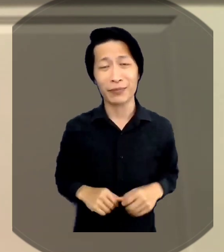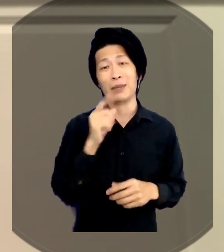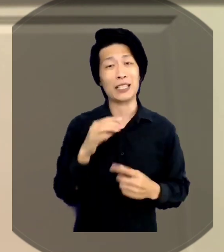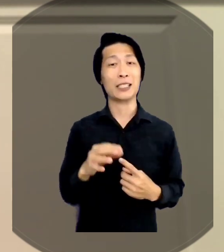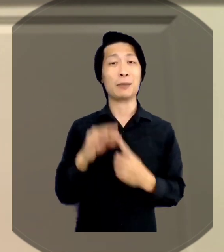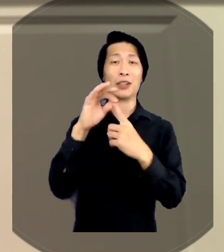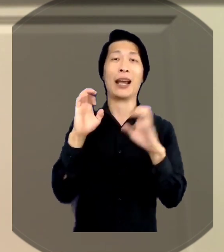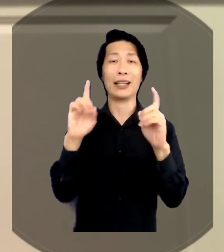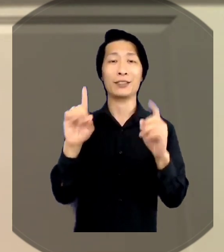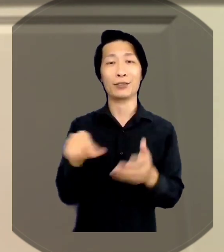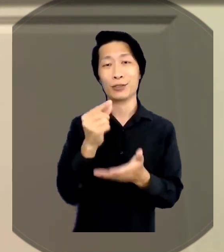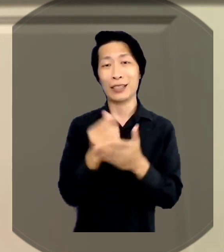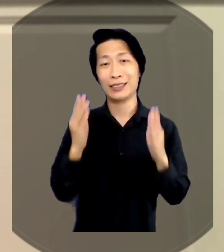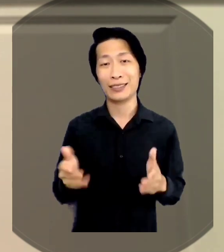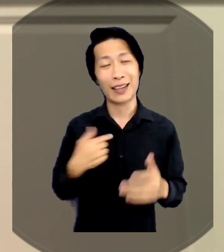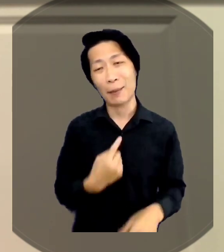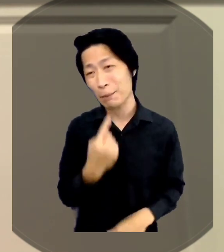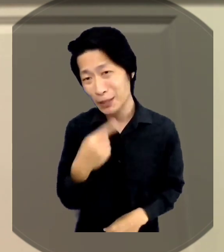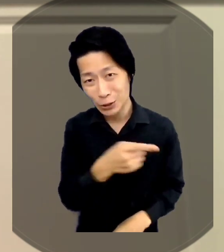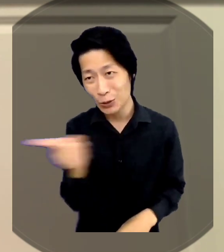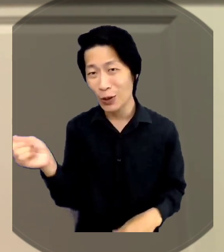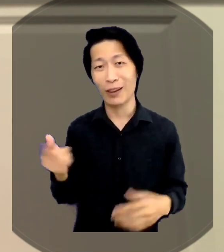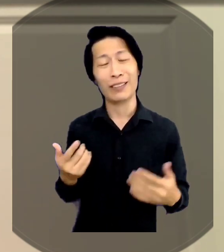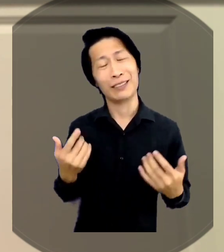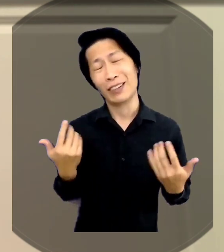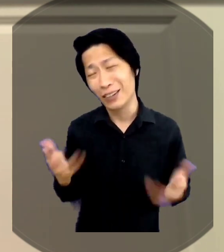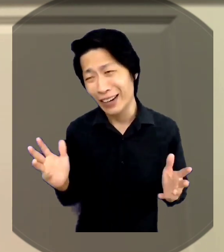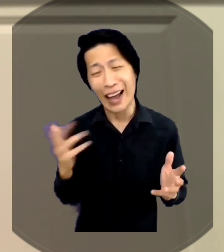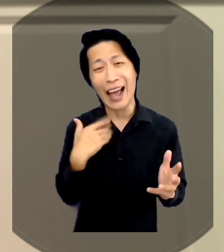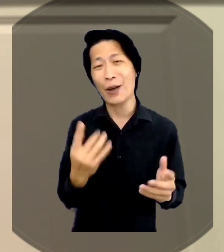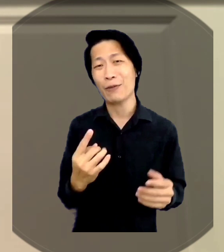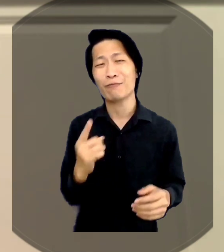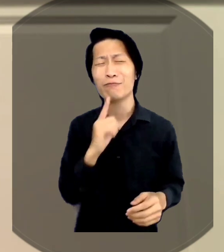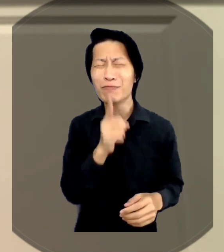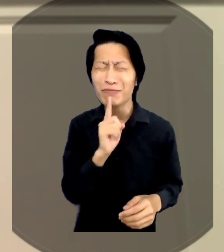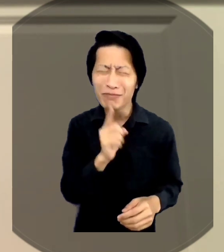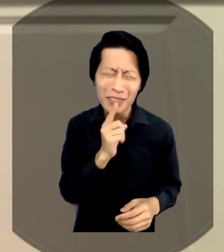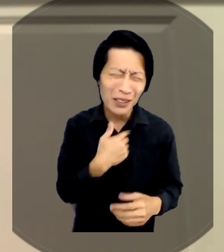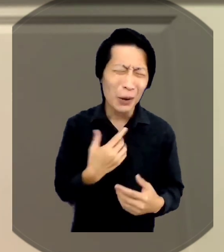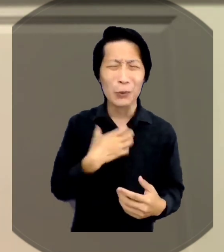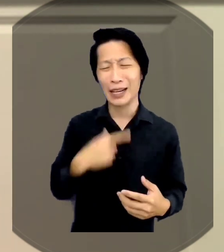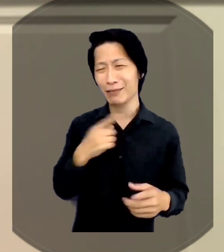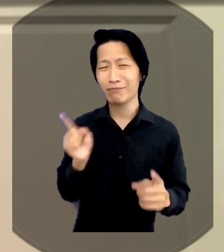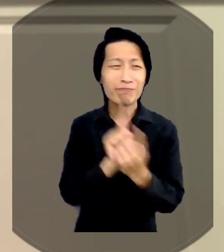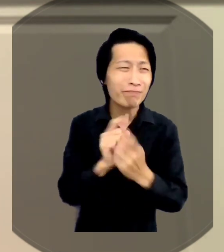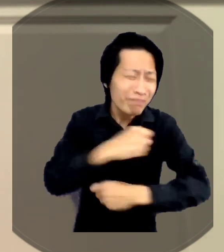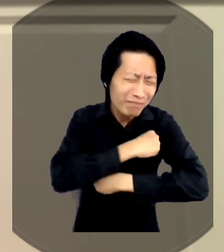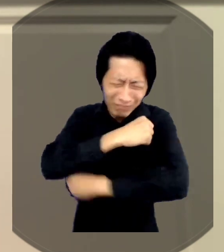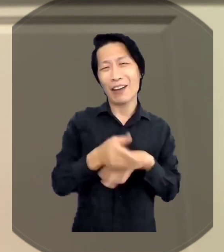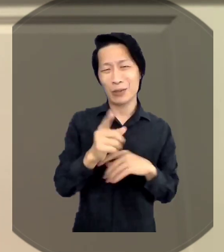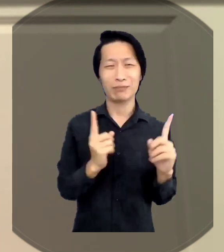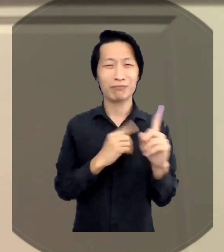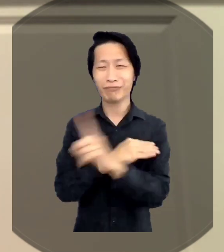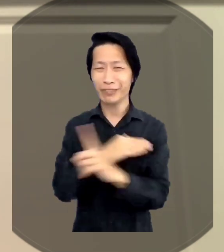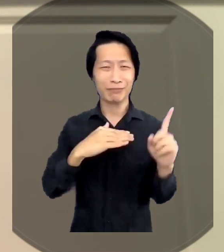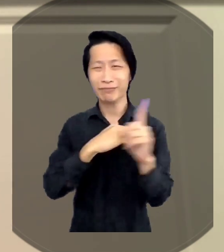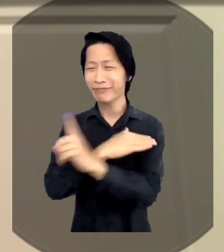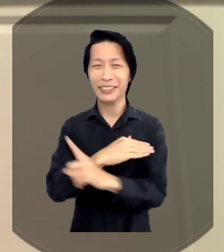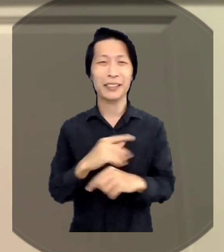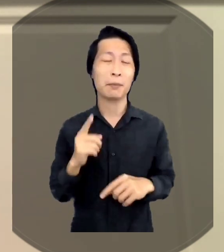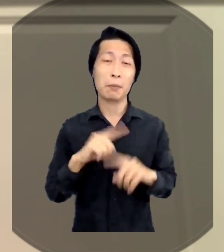is incredibly hard, but it's also extraordinarily courageous. Only when we are all able to truly empathize with each other, value each